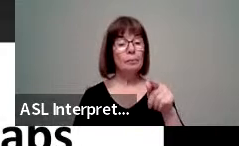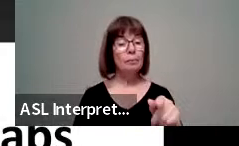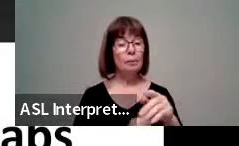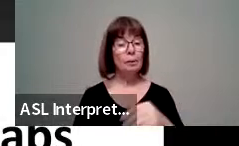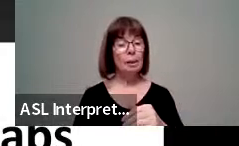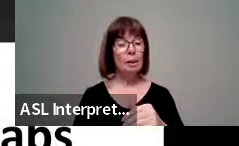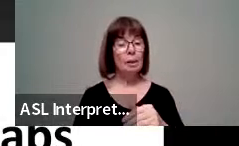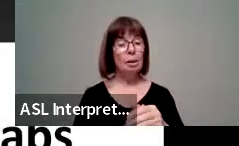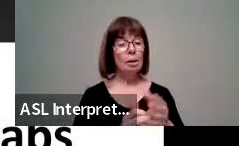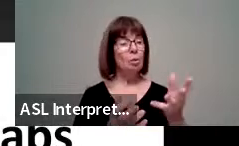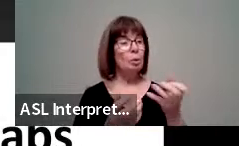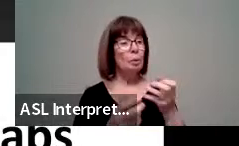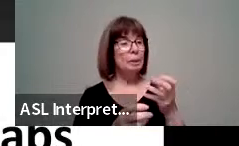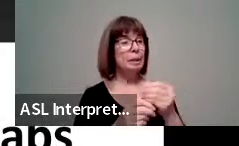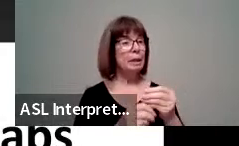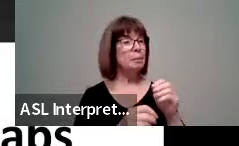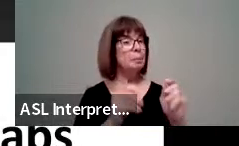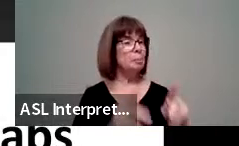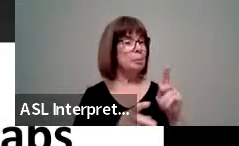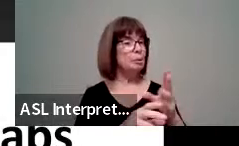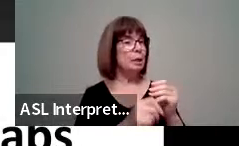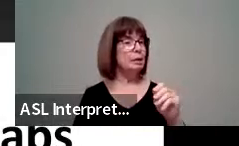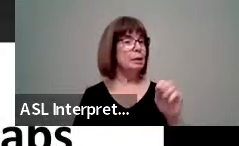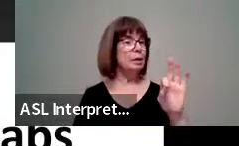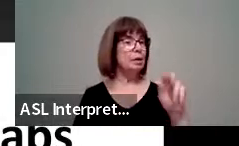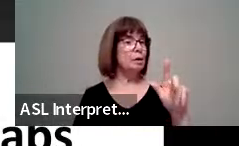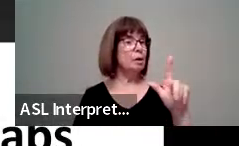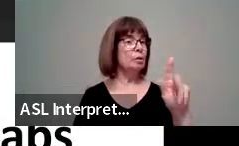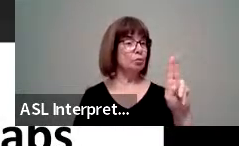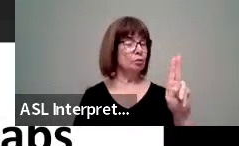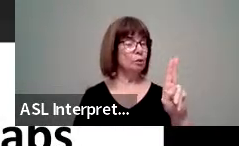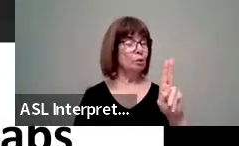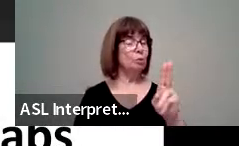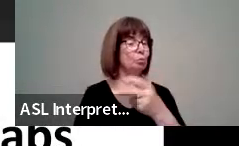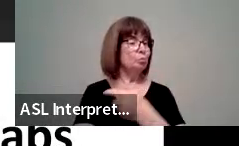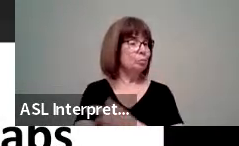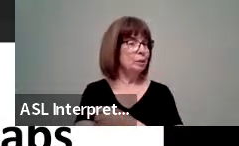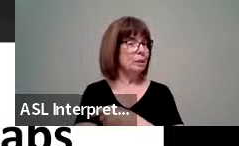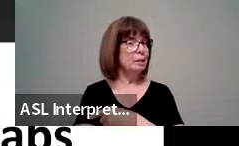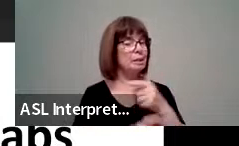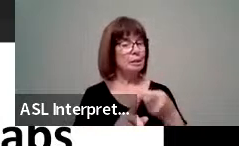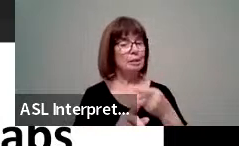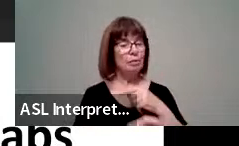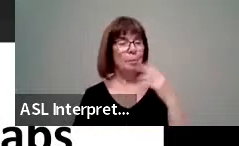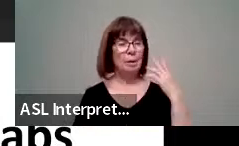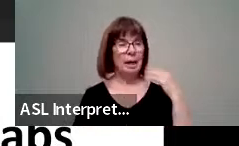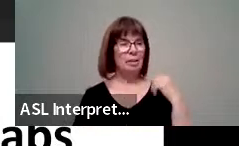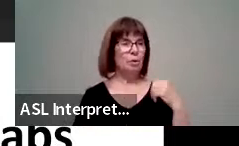We also want people to get their flu vaccines. This is flu data from California clinical labs.